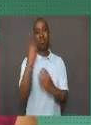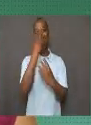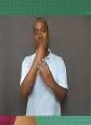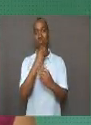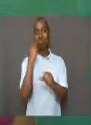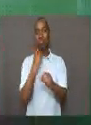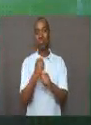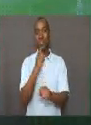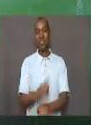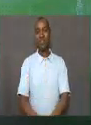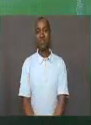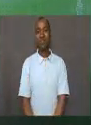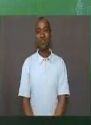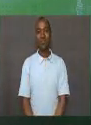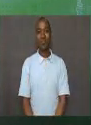job.